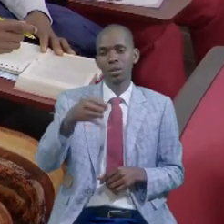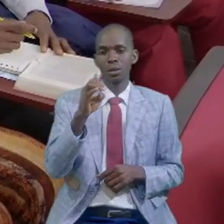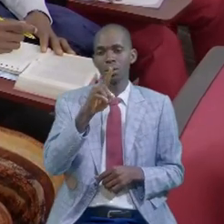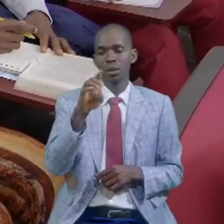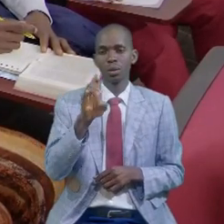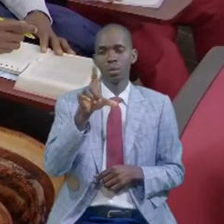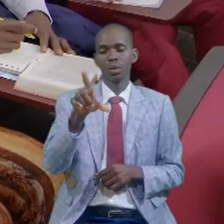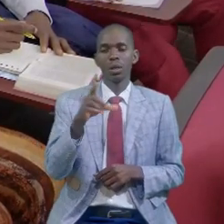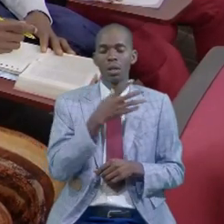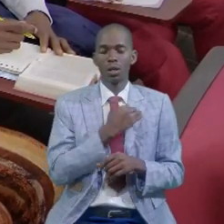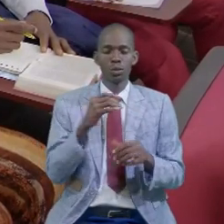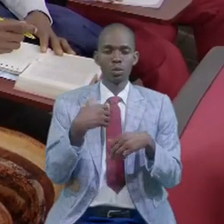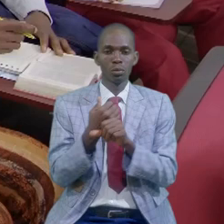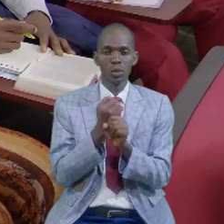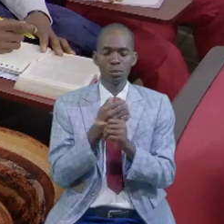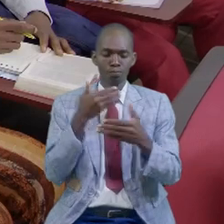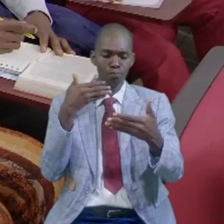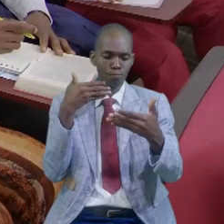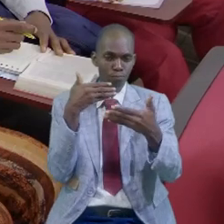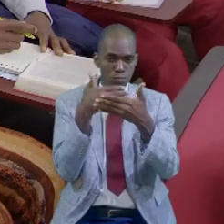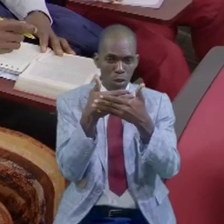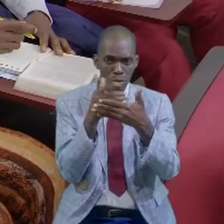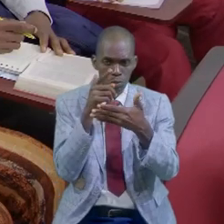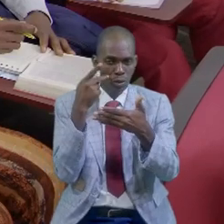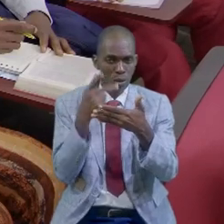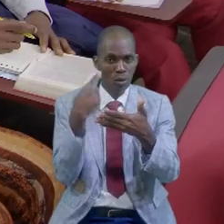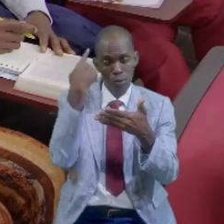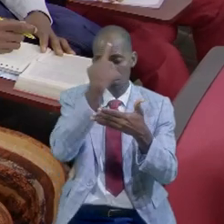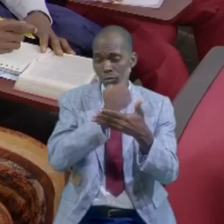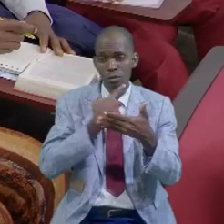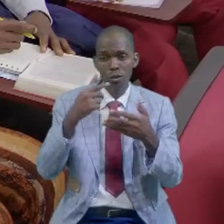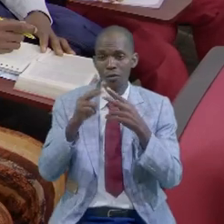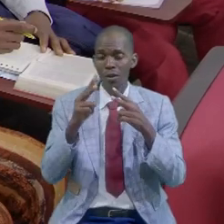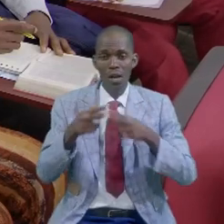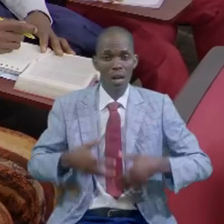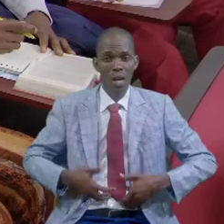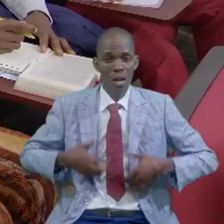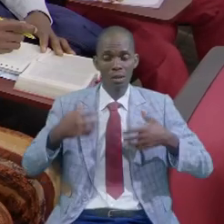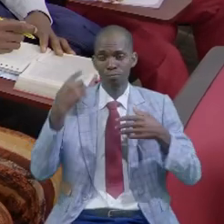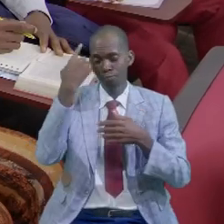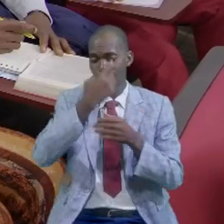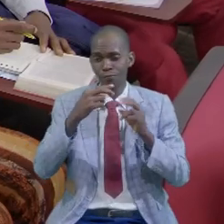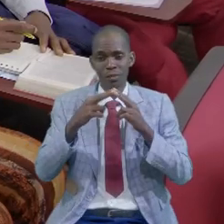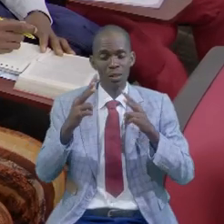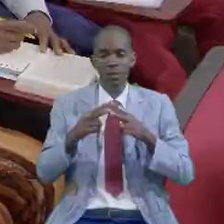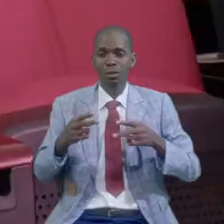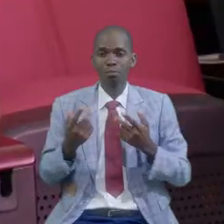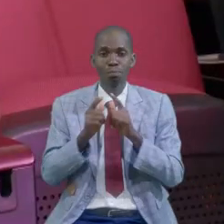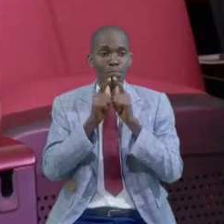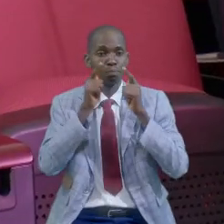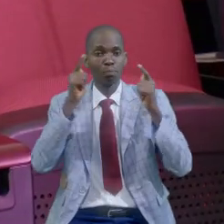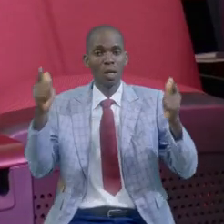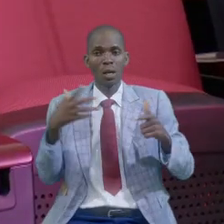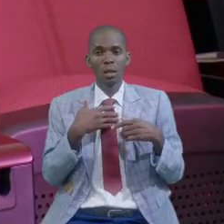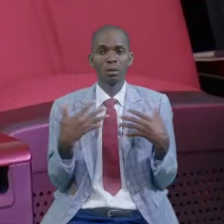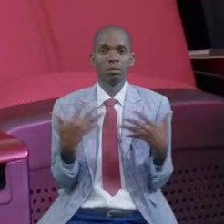see her angry face and you see it very big and you see it threatening in your mind. Do